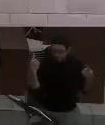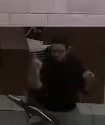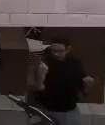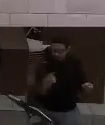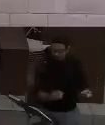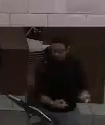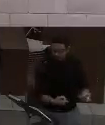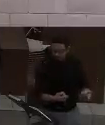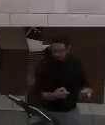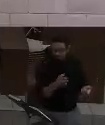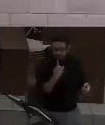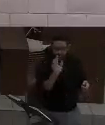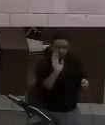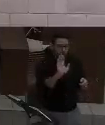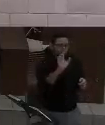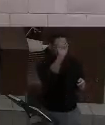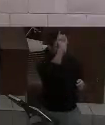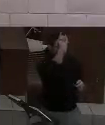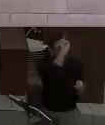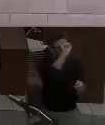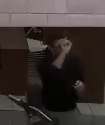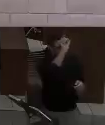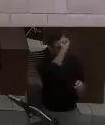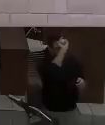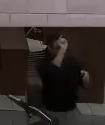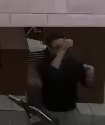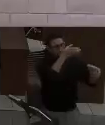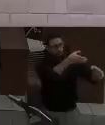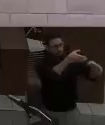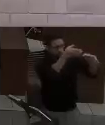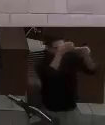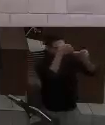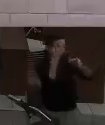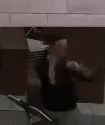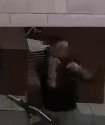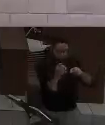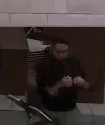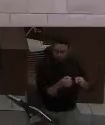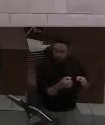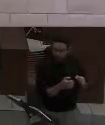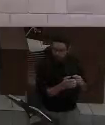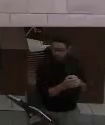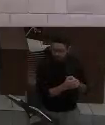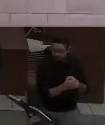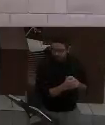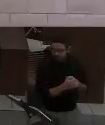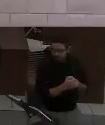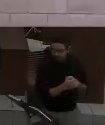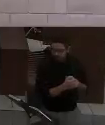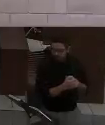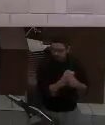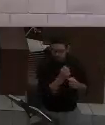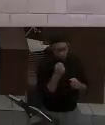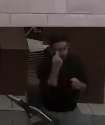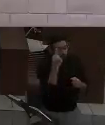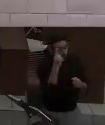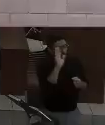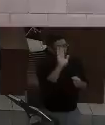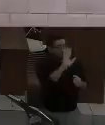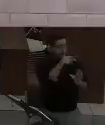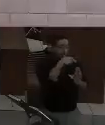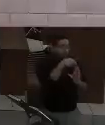grasp your infinite wisdom? Who can fathom the depth of your